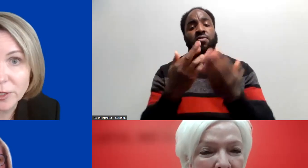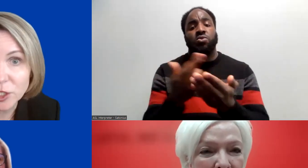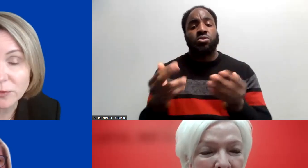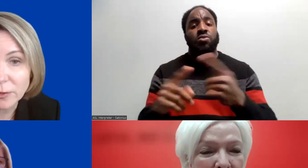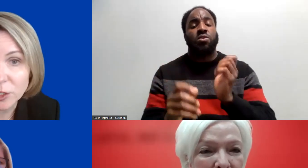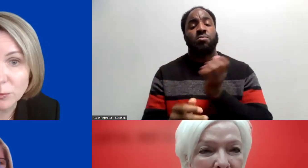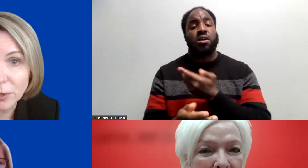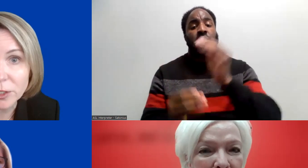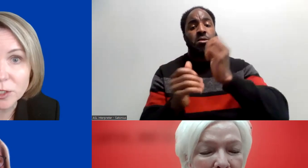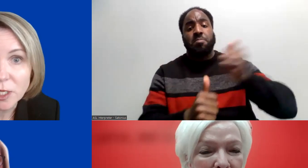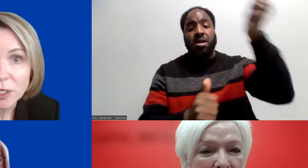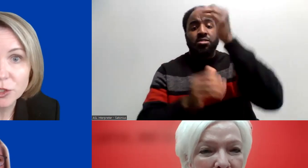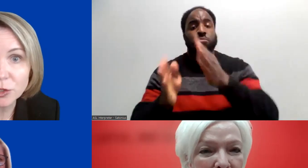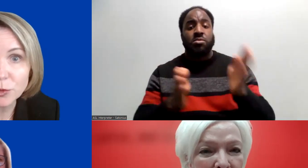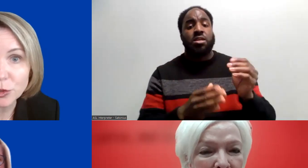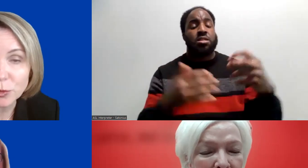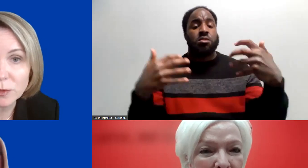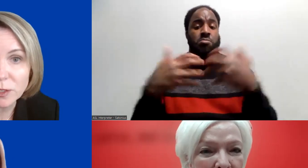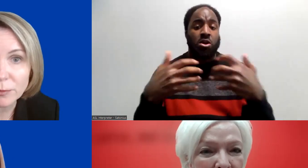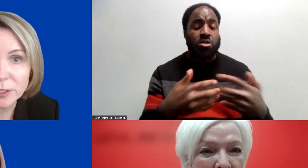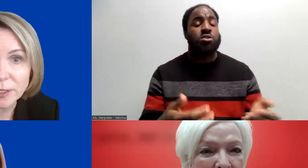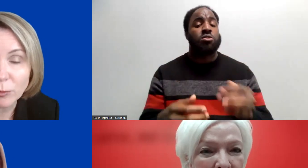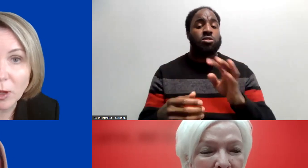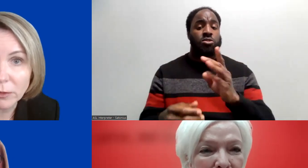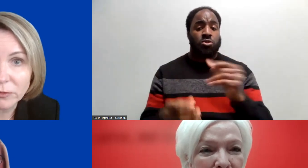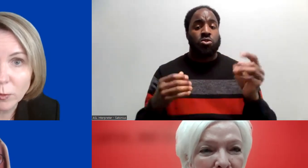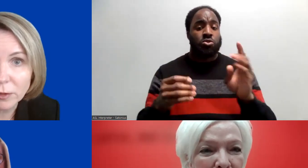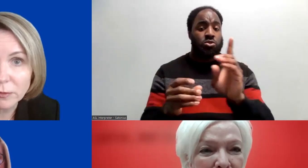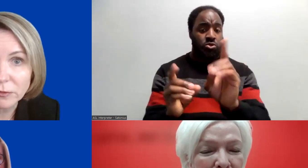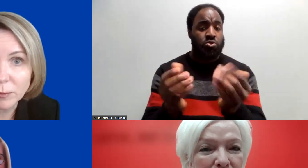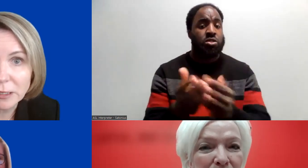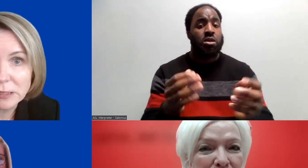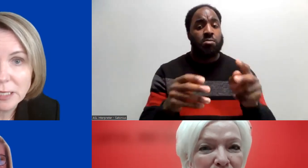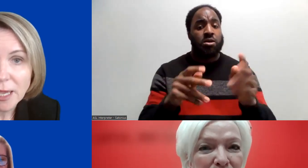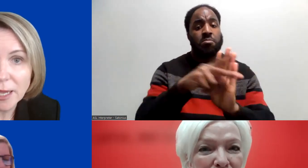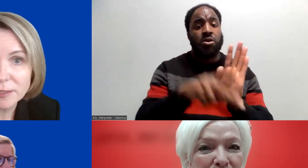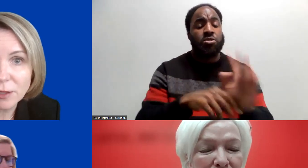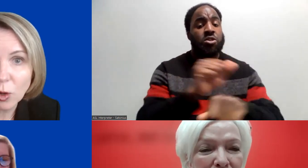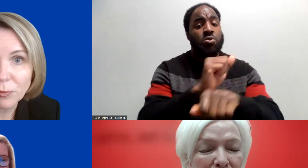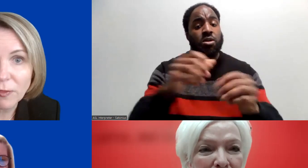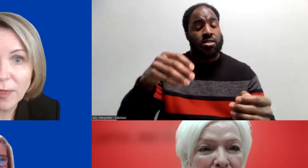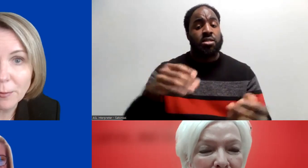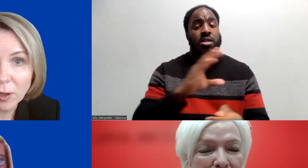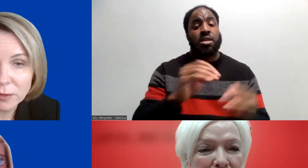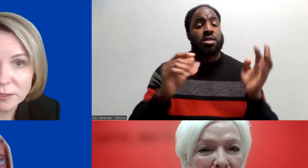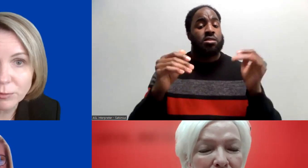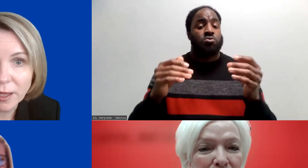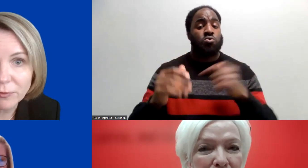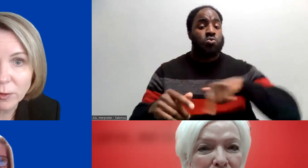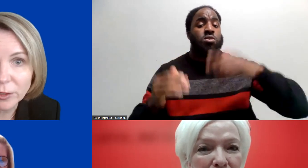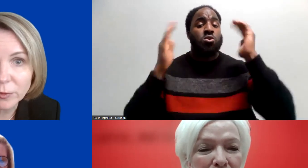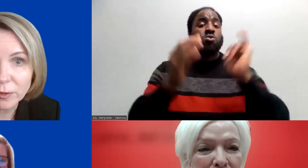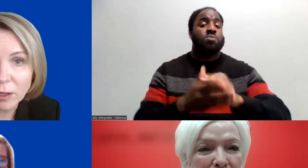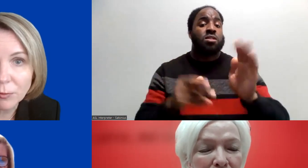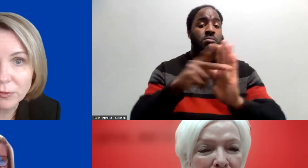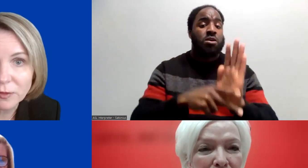Plan for Aging Foundation partners to do some detailed policy work in this space. And it's the hope that that policy